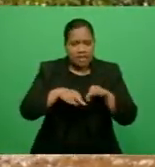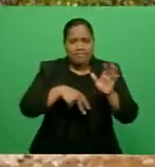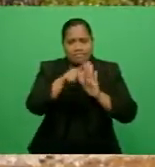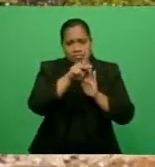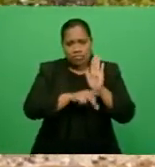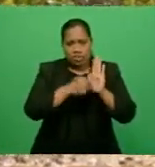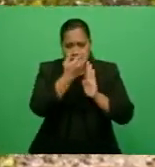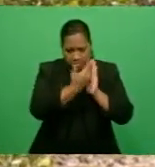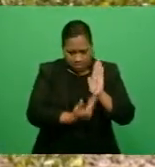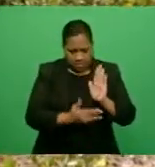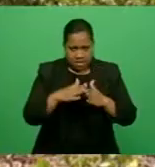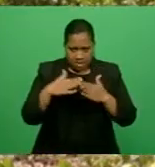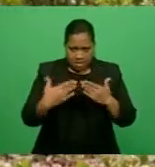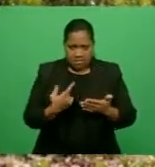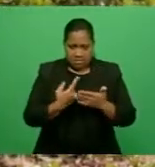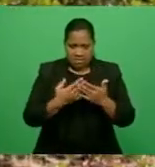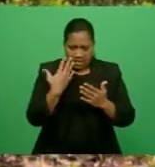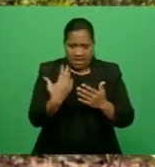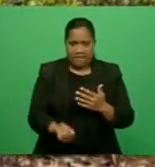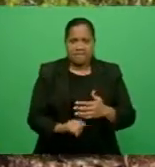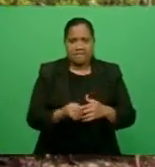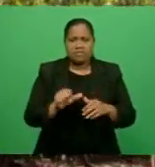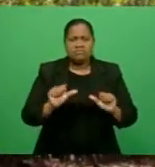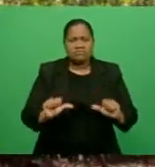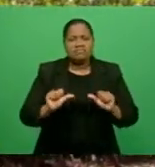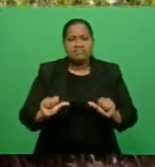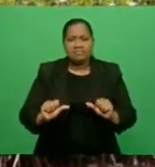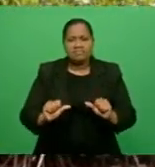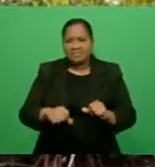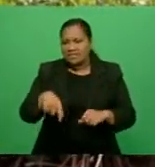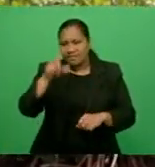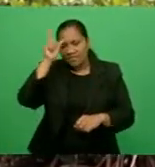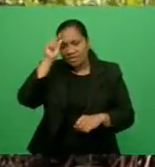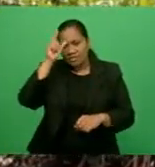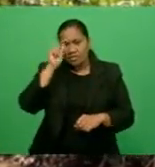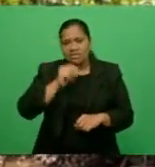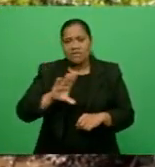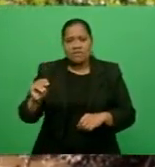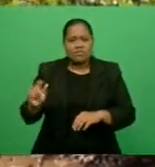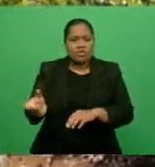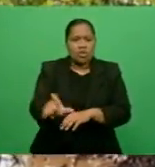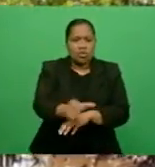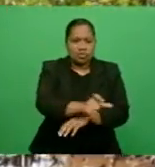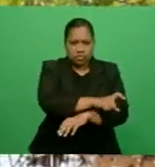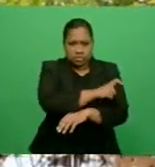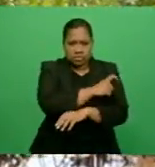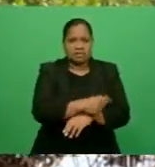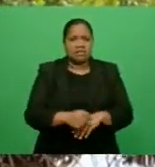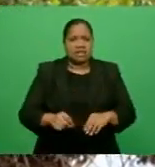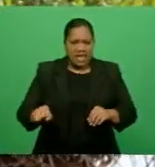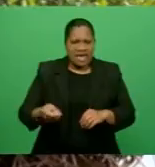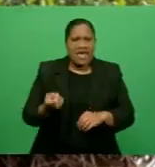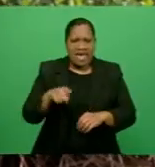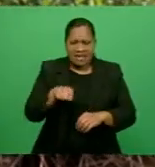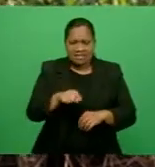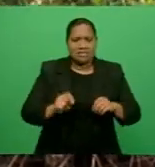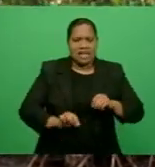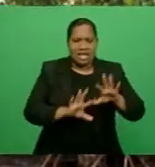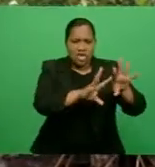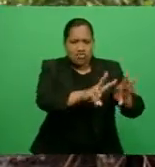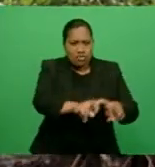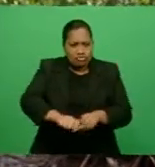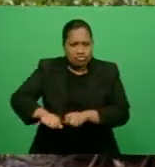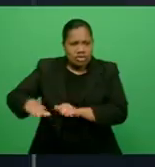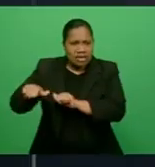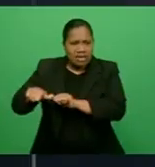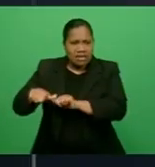tangible actions and are committed to protecting vulnerable Fijians from coastal inundation and erosion. Koroi Tandulala,